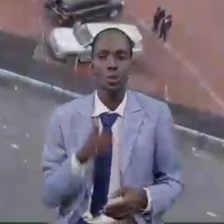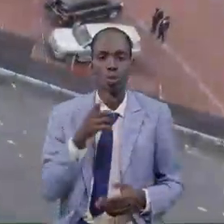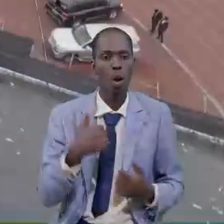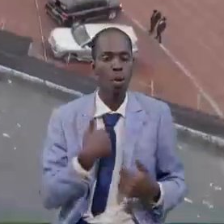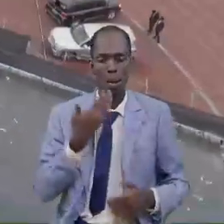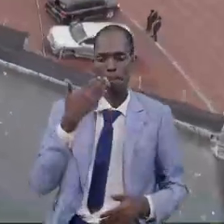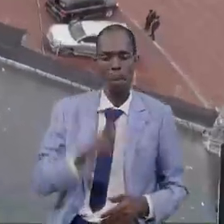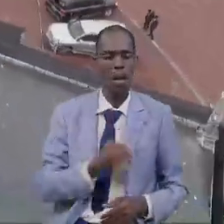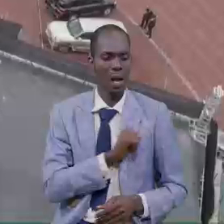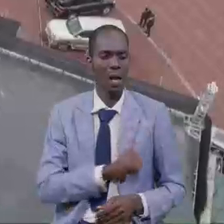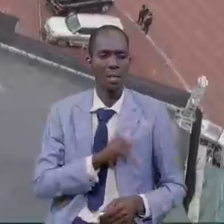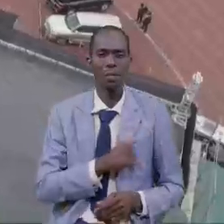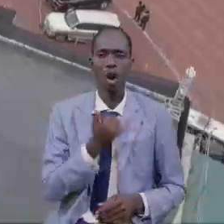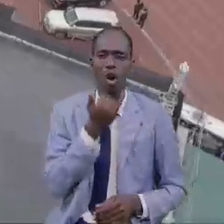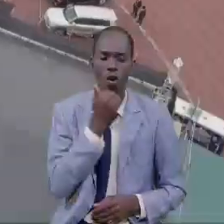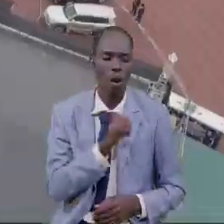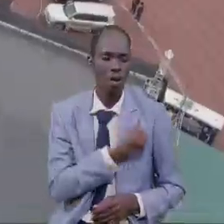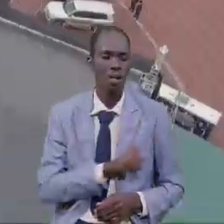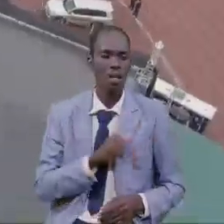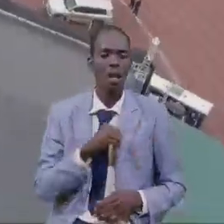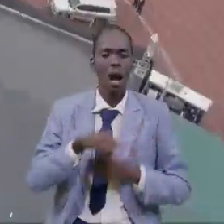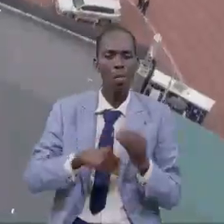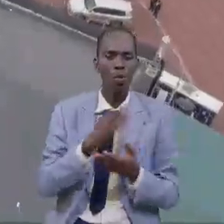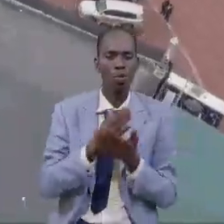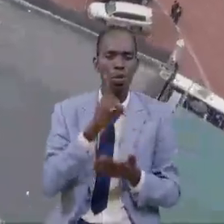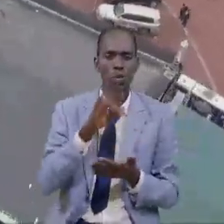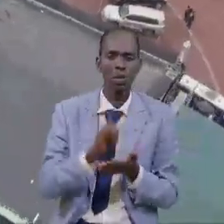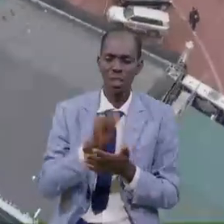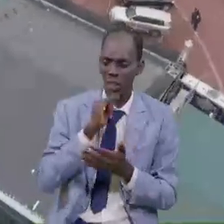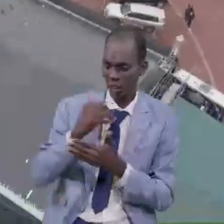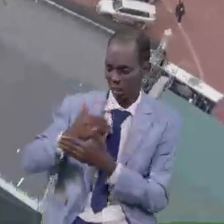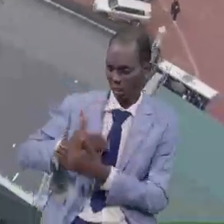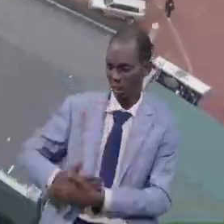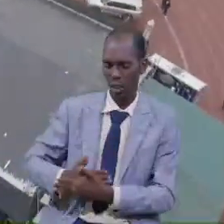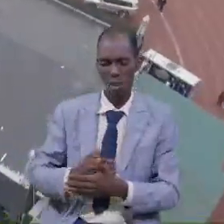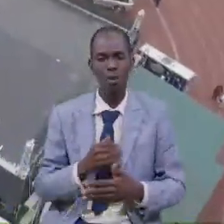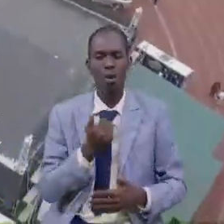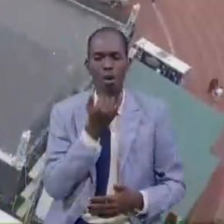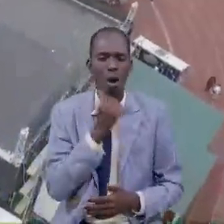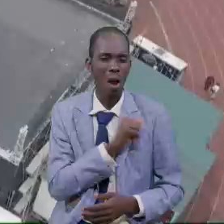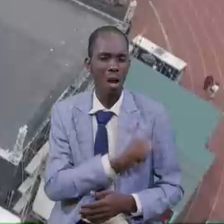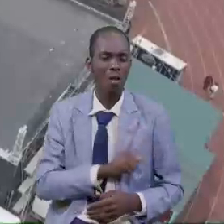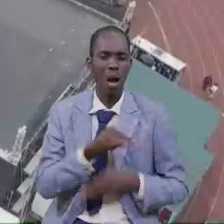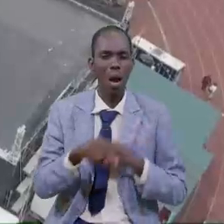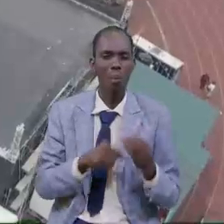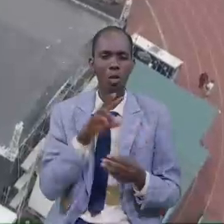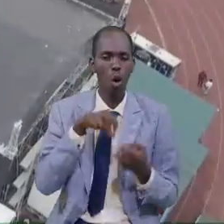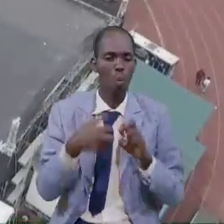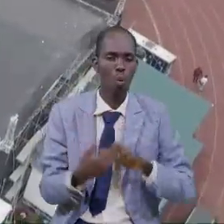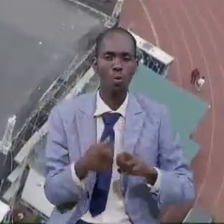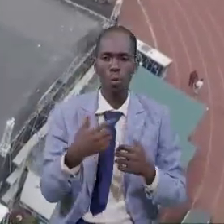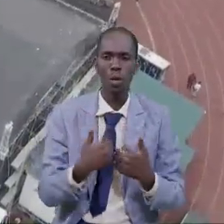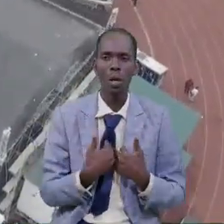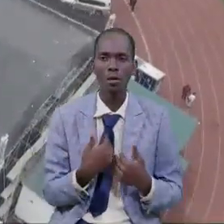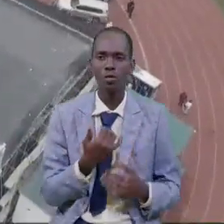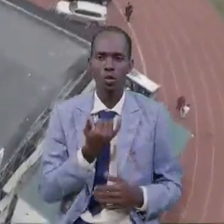the person beside you, a wrong attitude towards the problems you have, a wrong attitude towards even the people that are